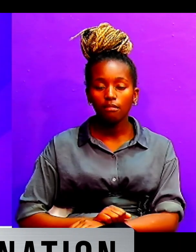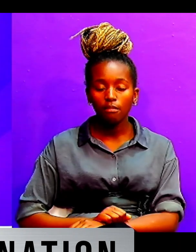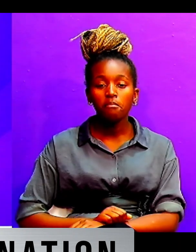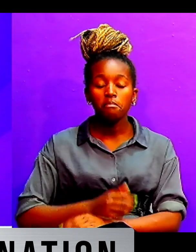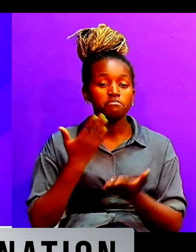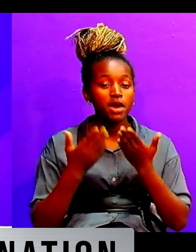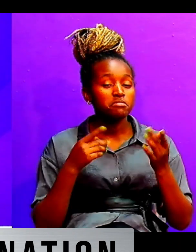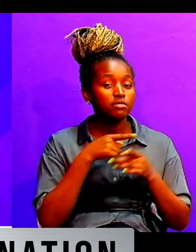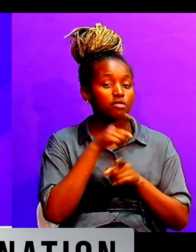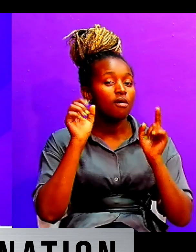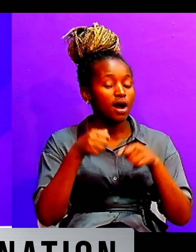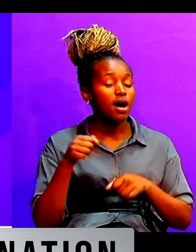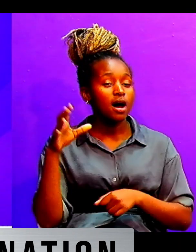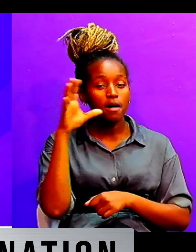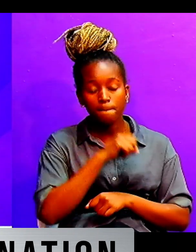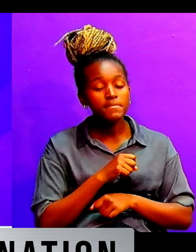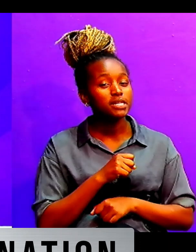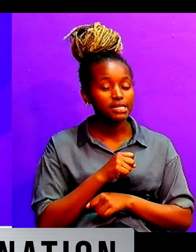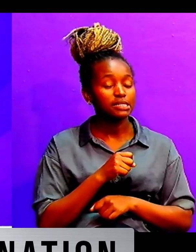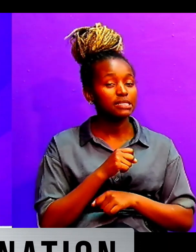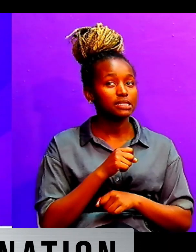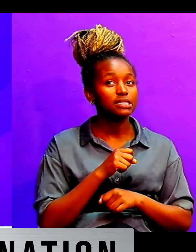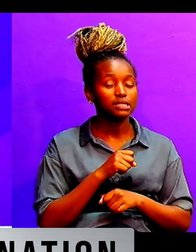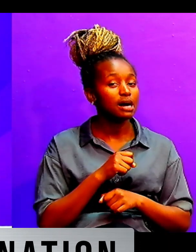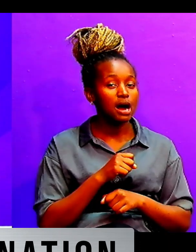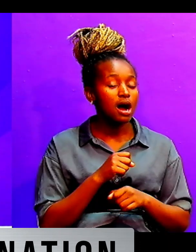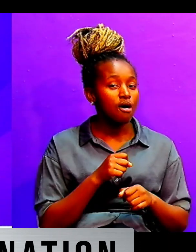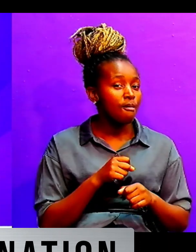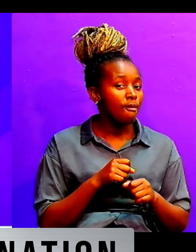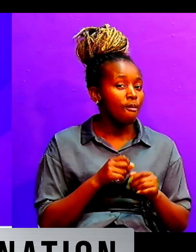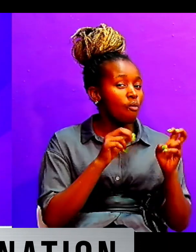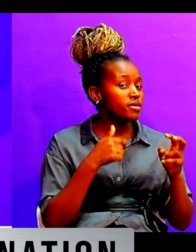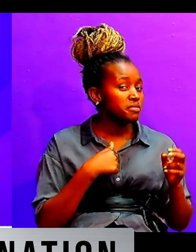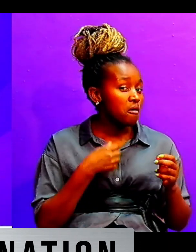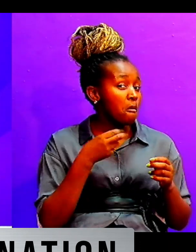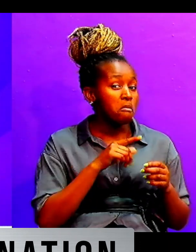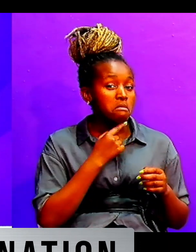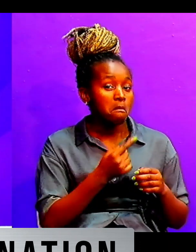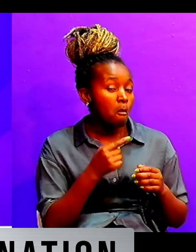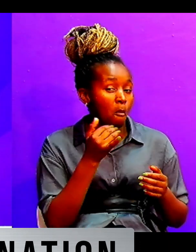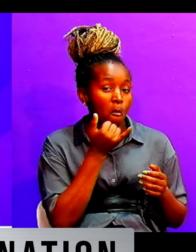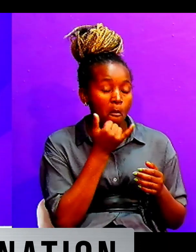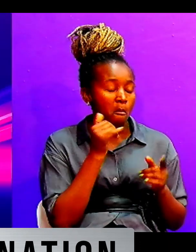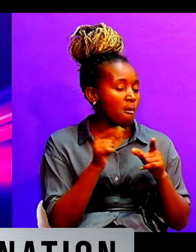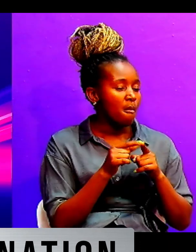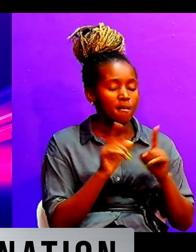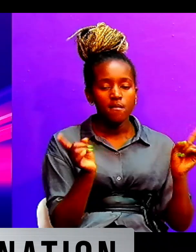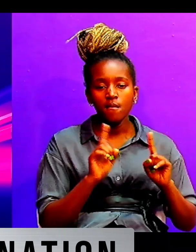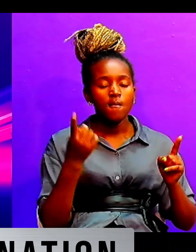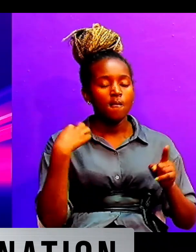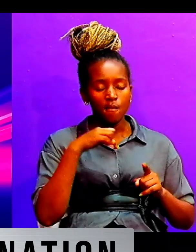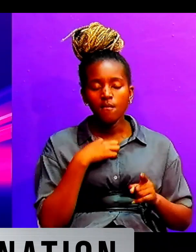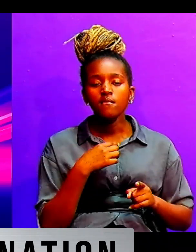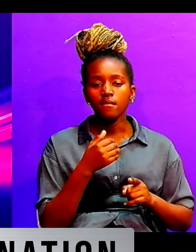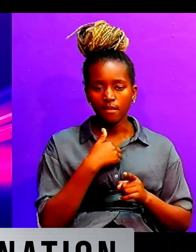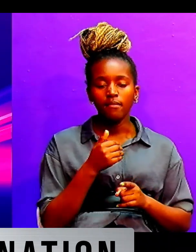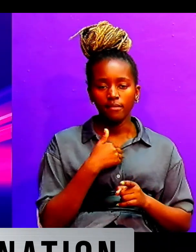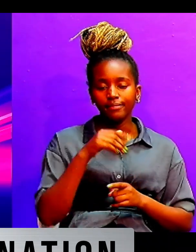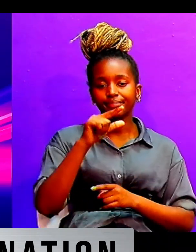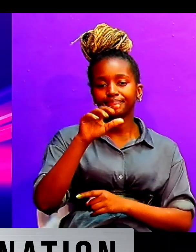you guys. Taanza kusema ati sisi tuko na swara. No. Yes, tuko na swara, like we tuko na